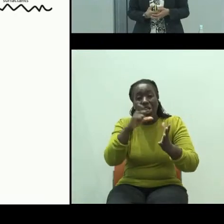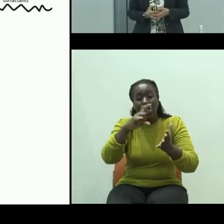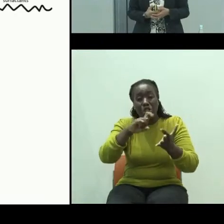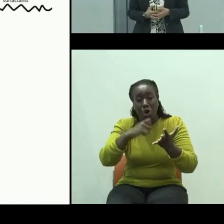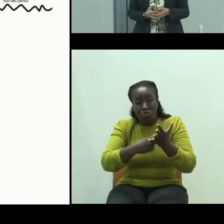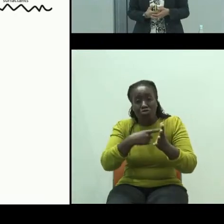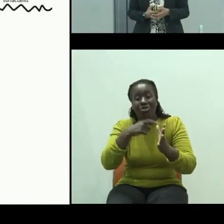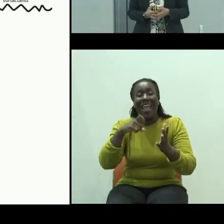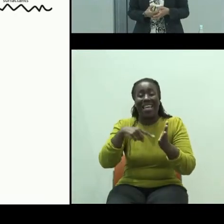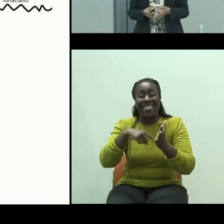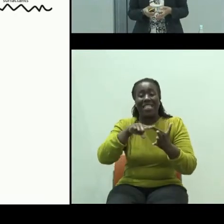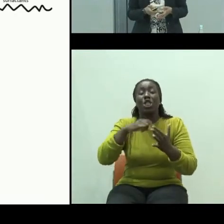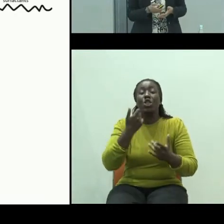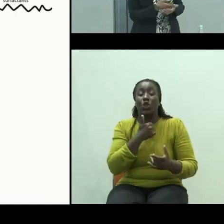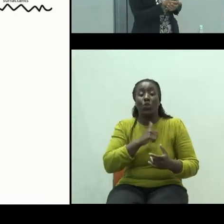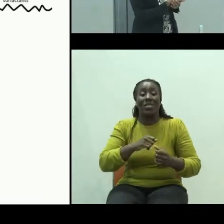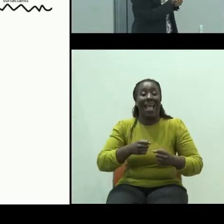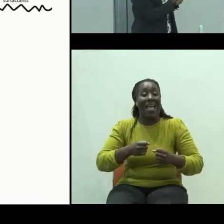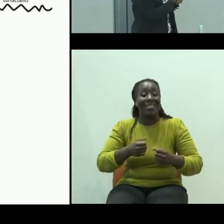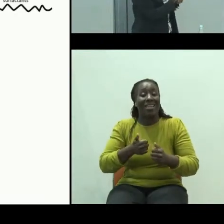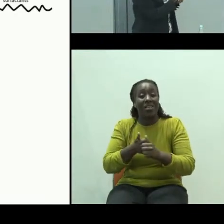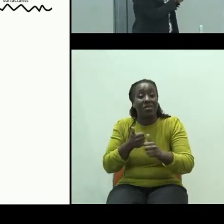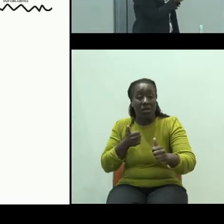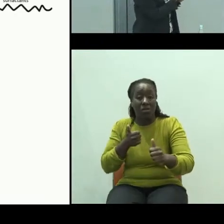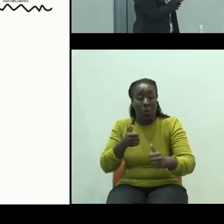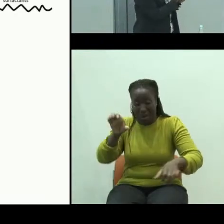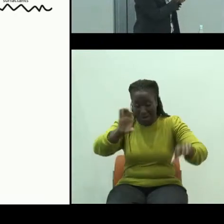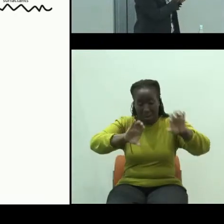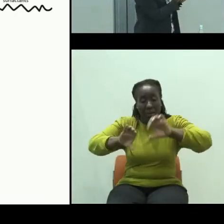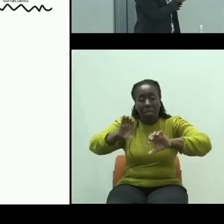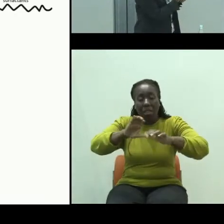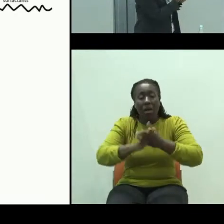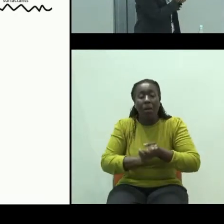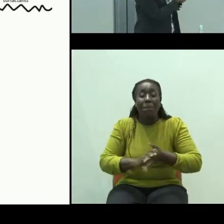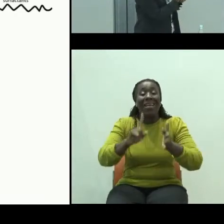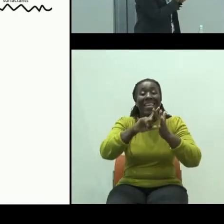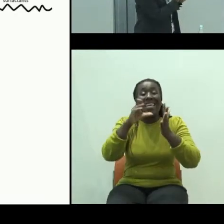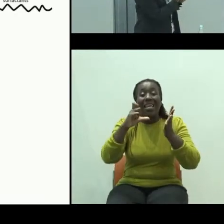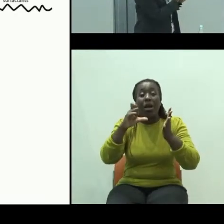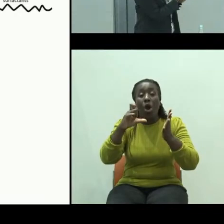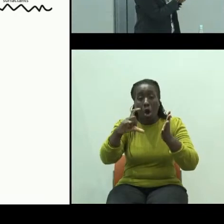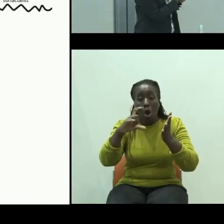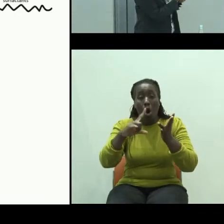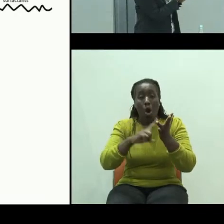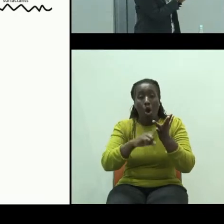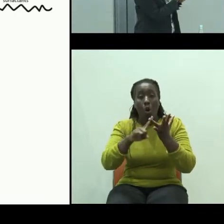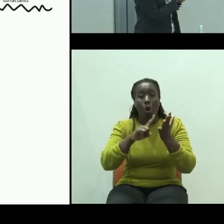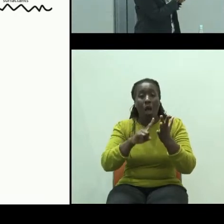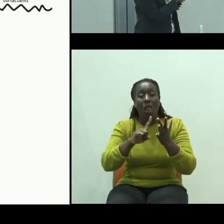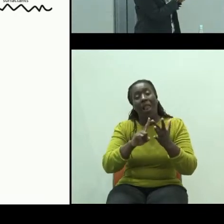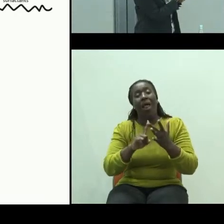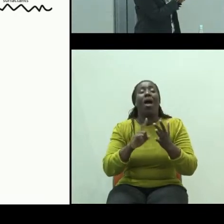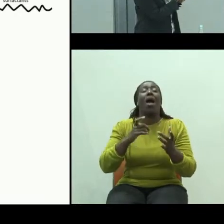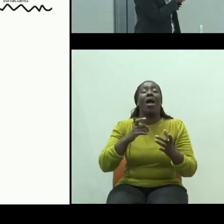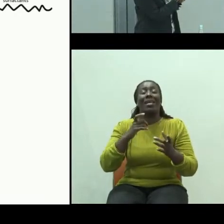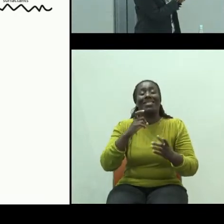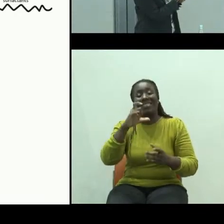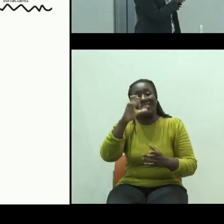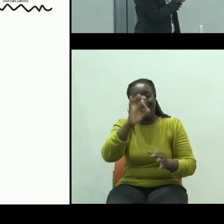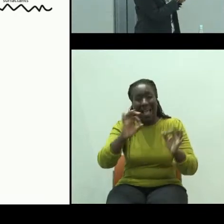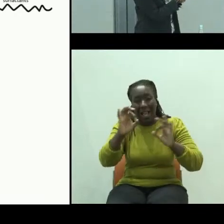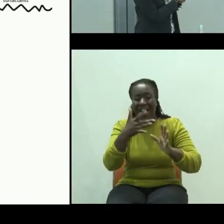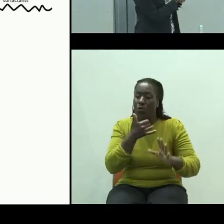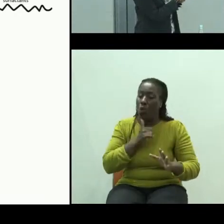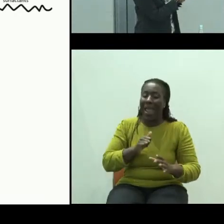as an industrial chemical. Now, it turns out that E. coli cells have a way to use galacturonic